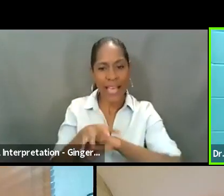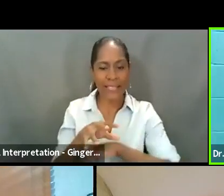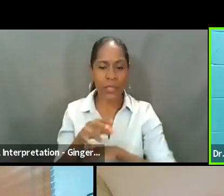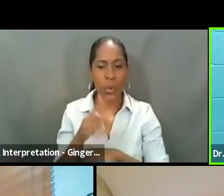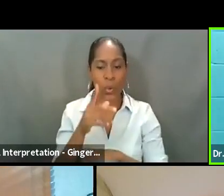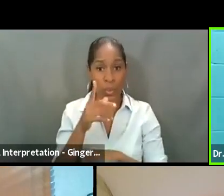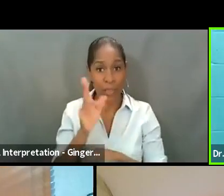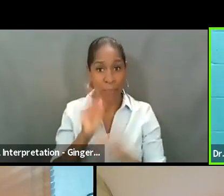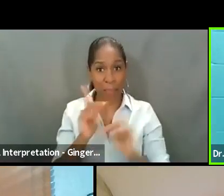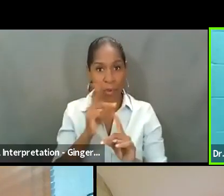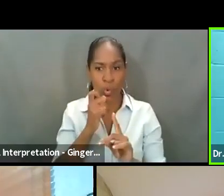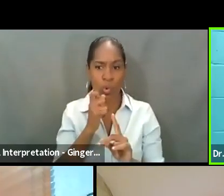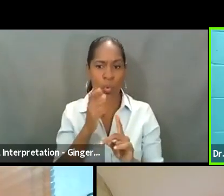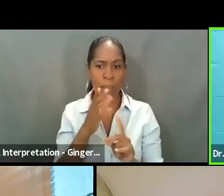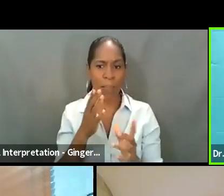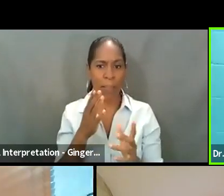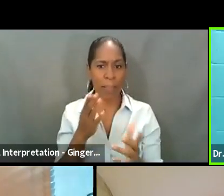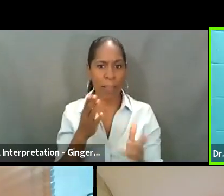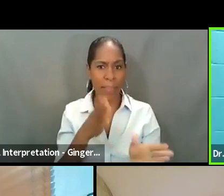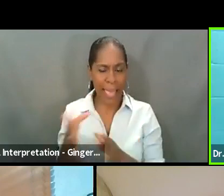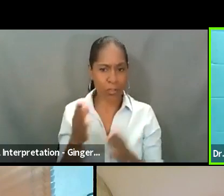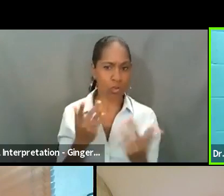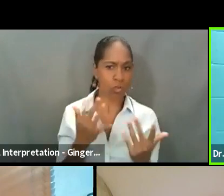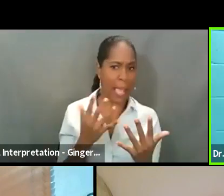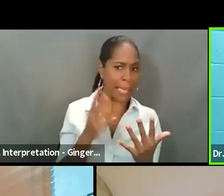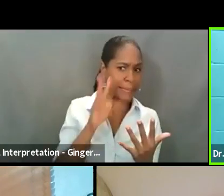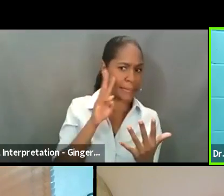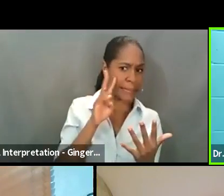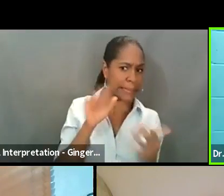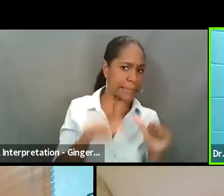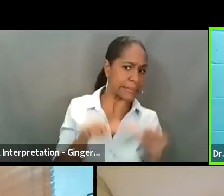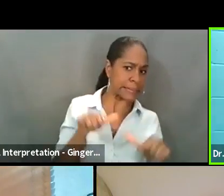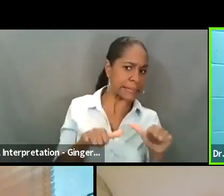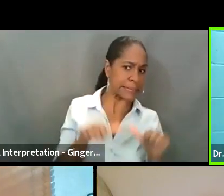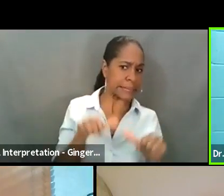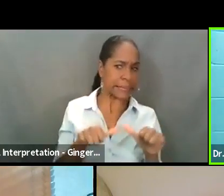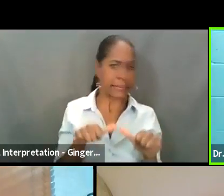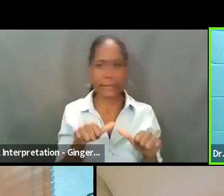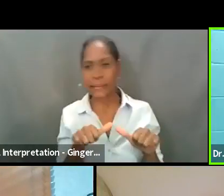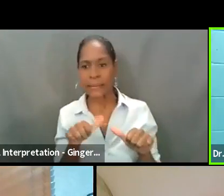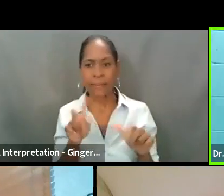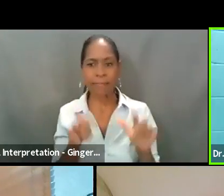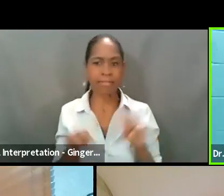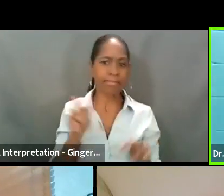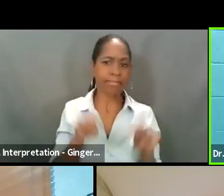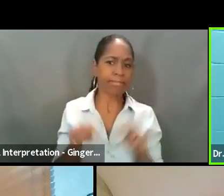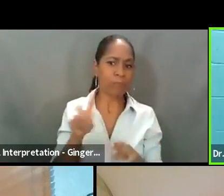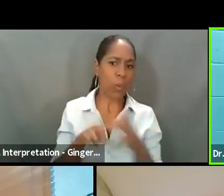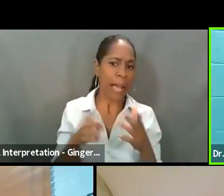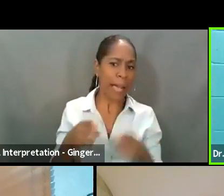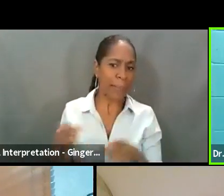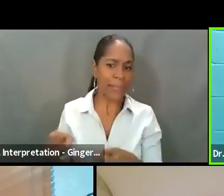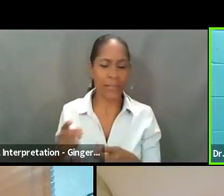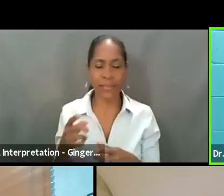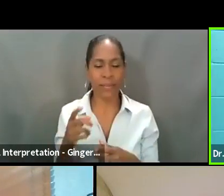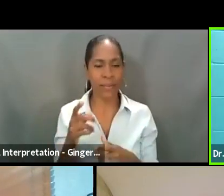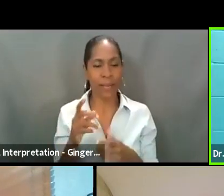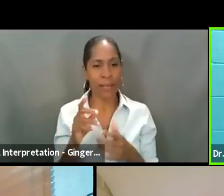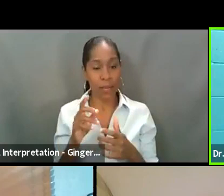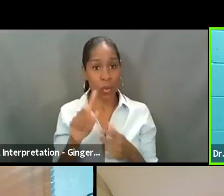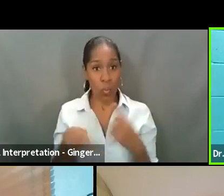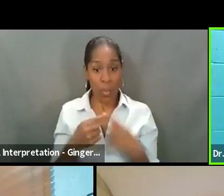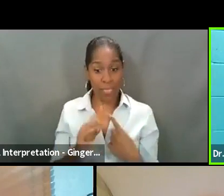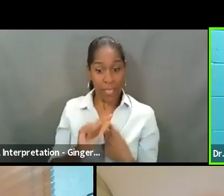see category to help them get off the fence? What should they be waiting for? What should they be trying to see? How can they be prepared when it is their